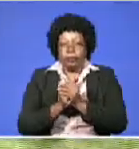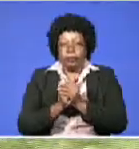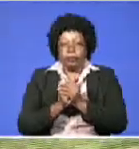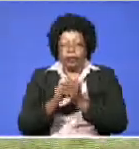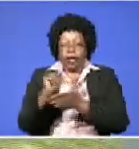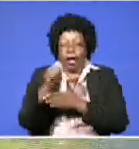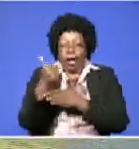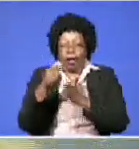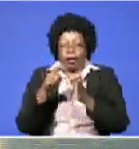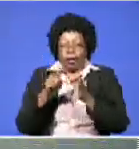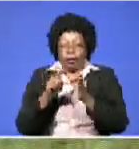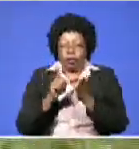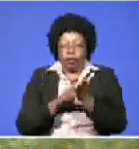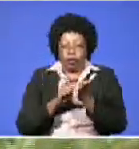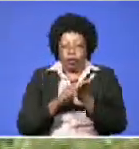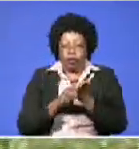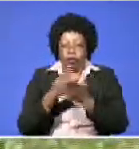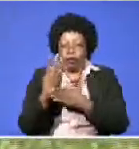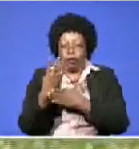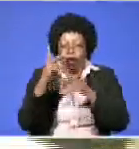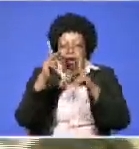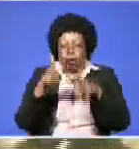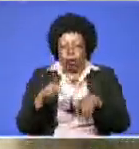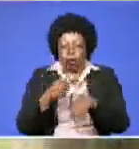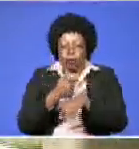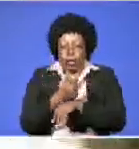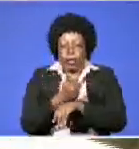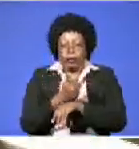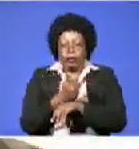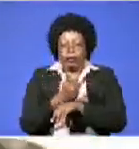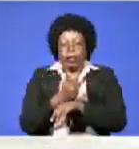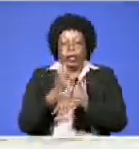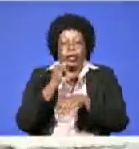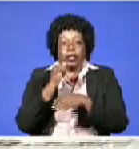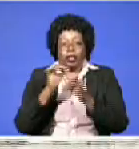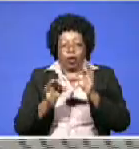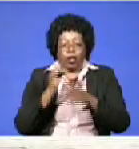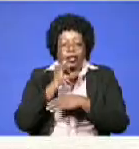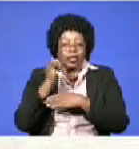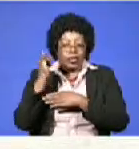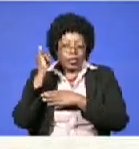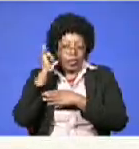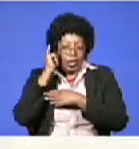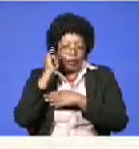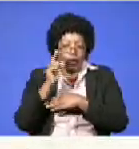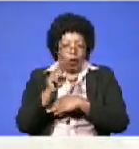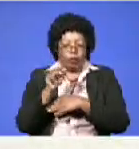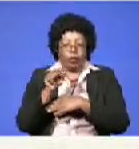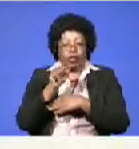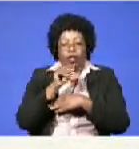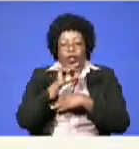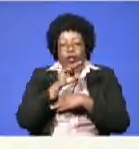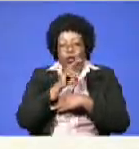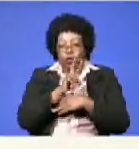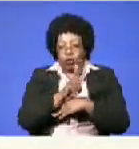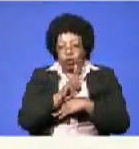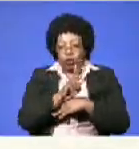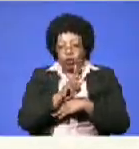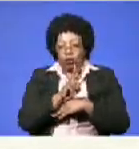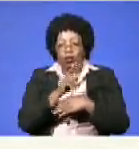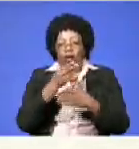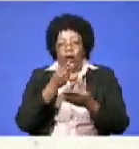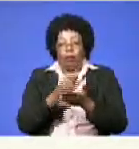In other news from the courts, four persons charged in the magistrate's court yesterday in connection with a $1.2 million money laundering